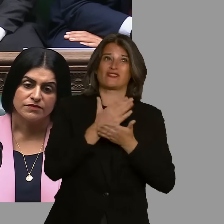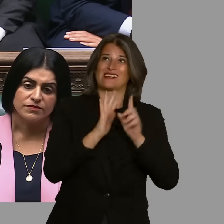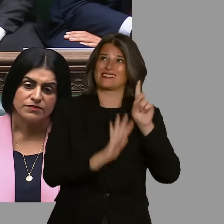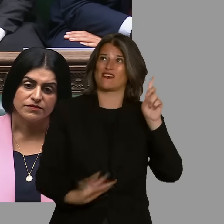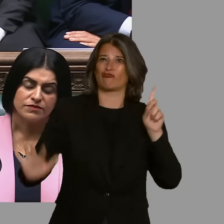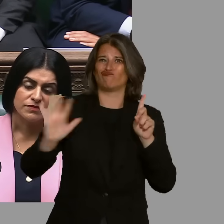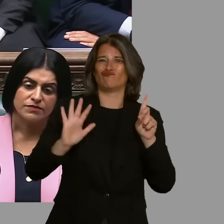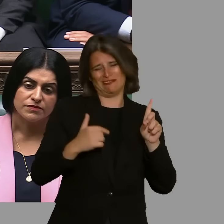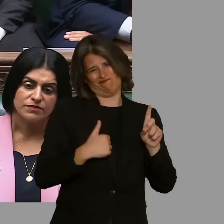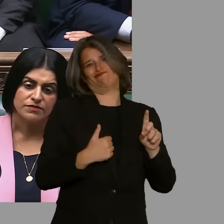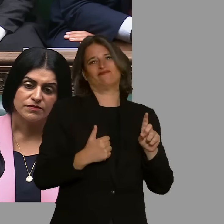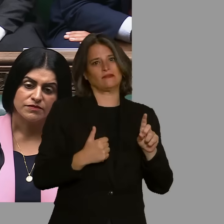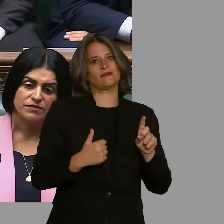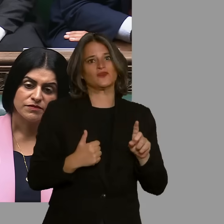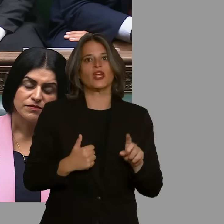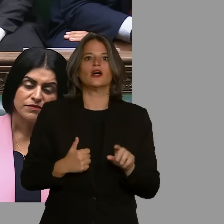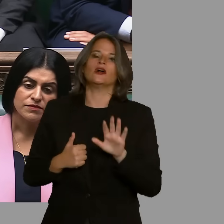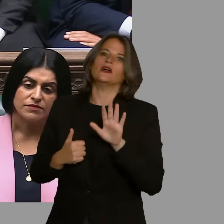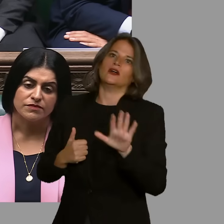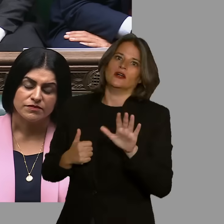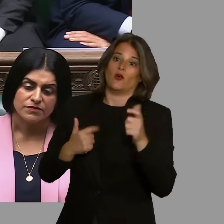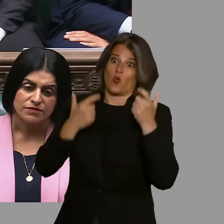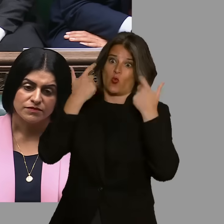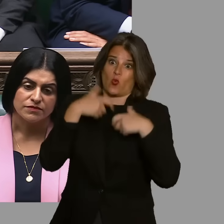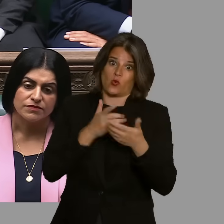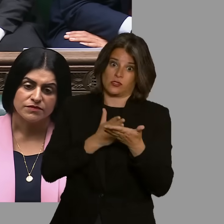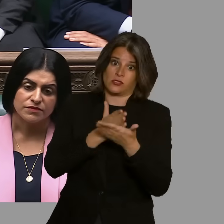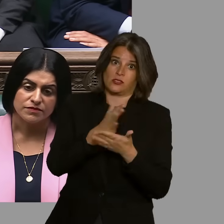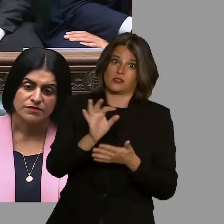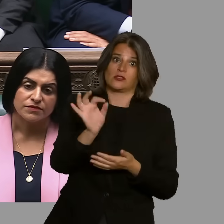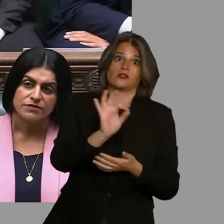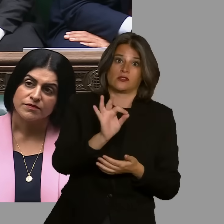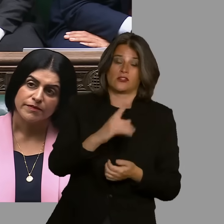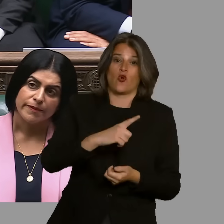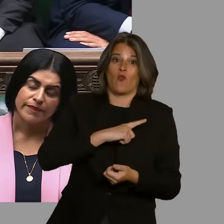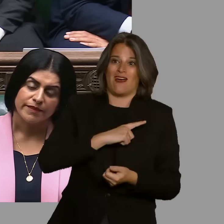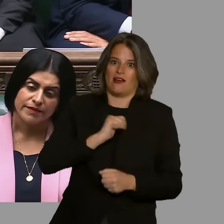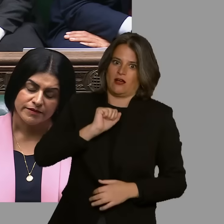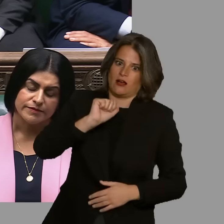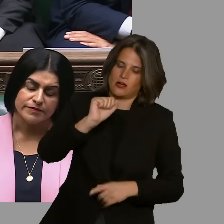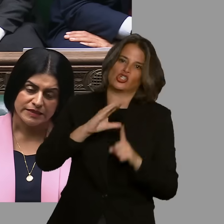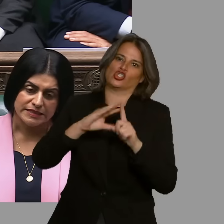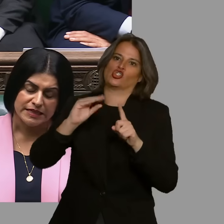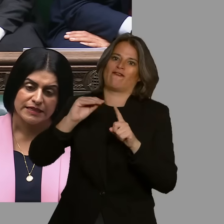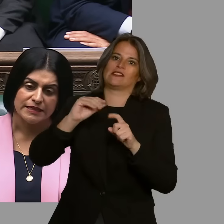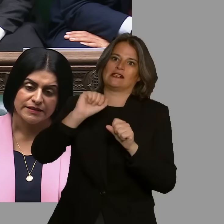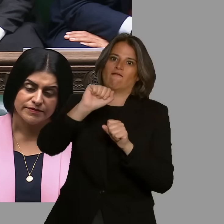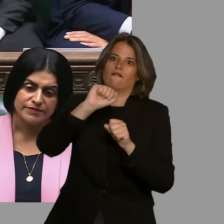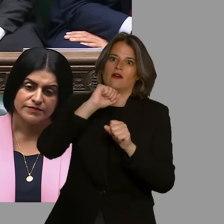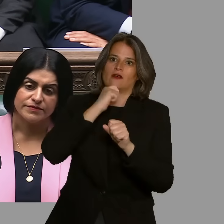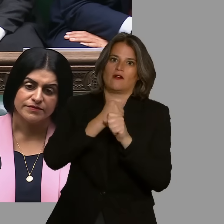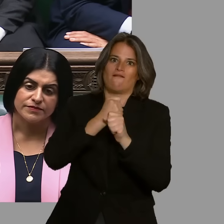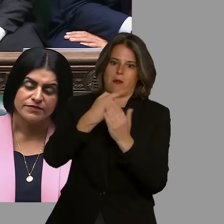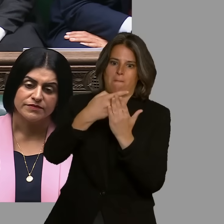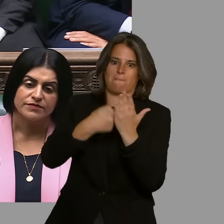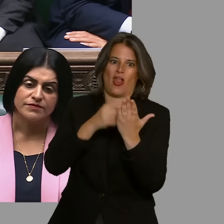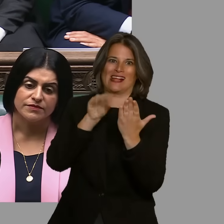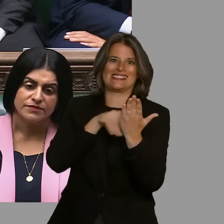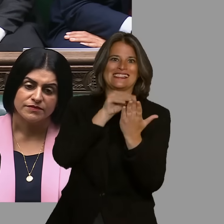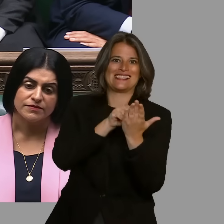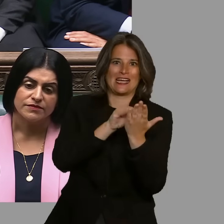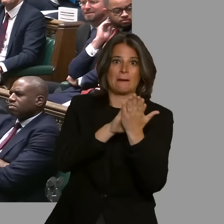That is the long and the short of it. Far from evading, I have said I will disclose the full witness statements that set